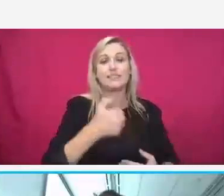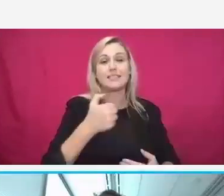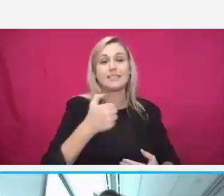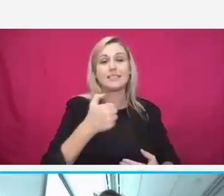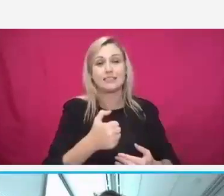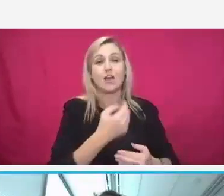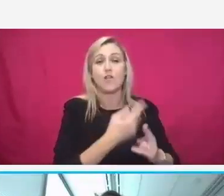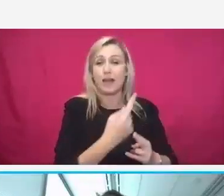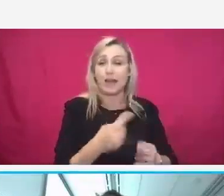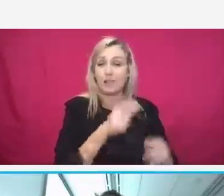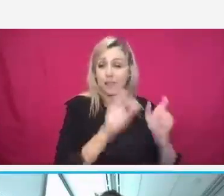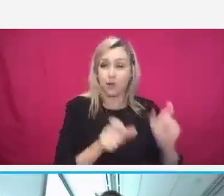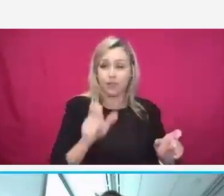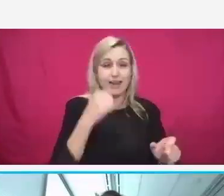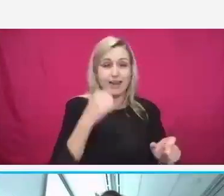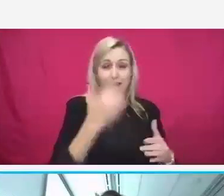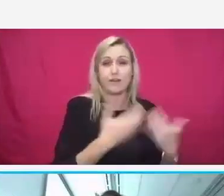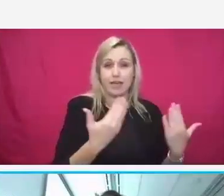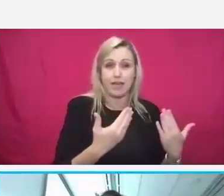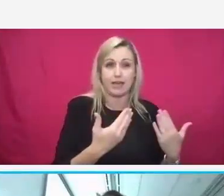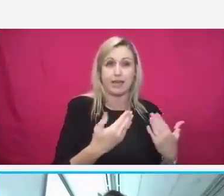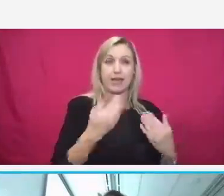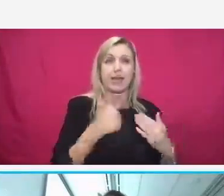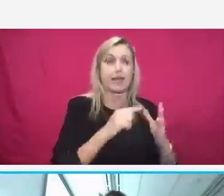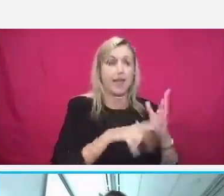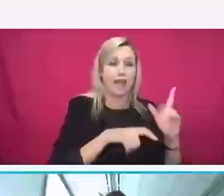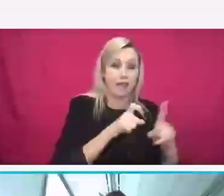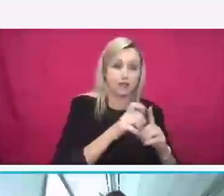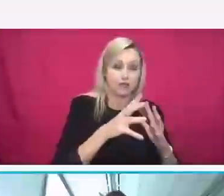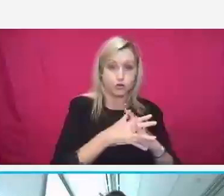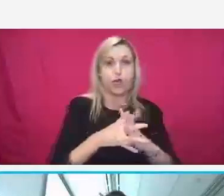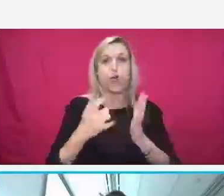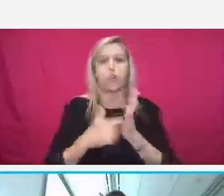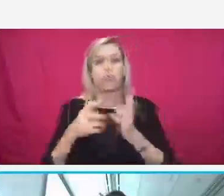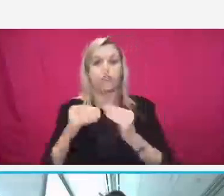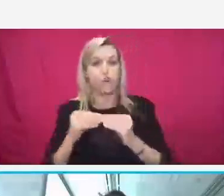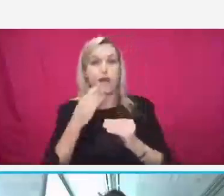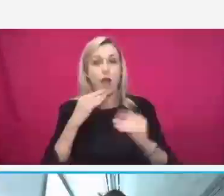per day. We simply add Andrew and Rob's funding together.